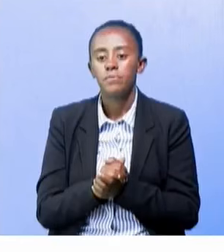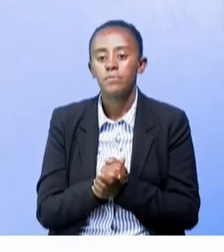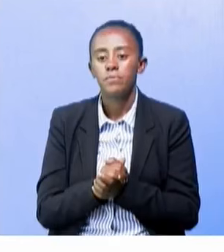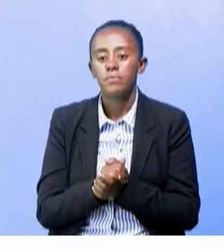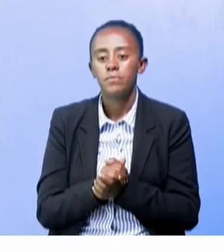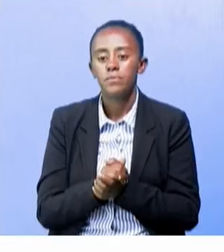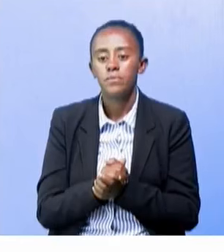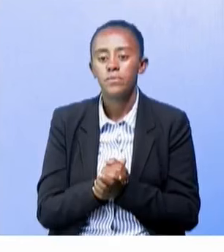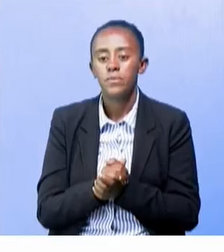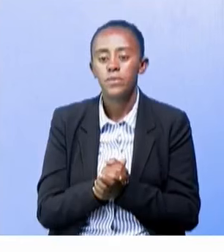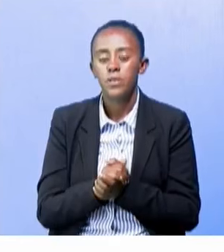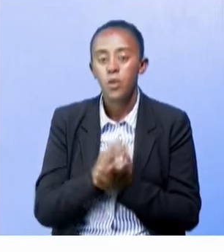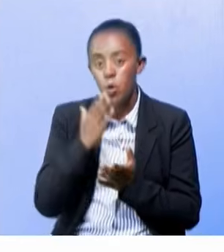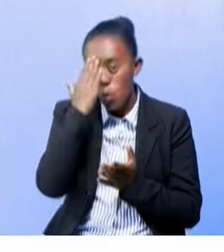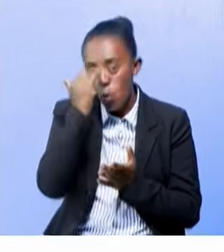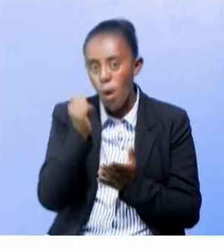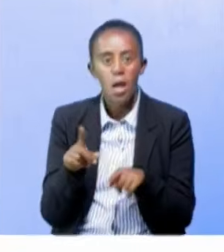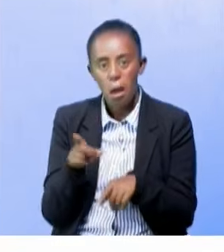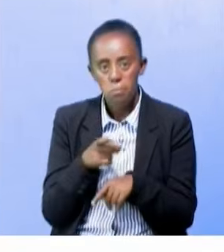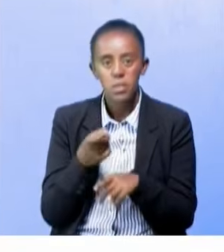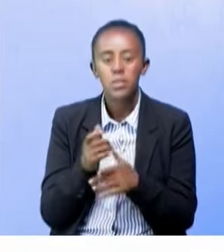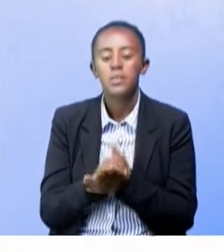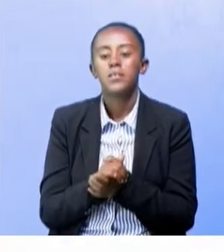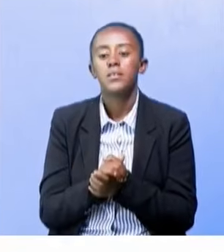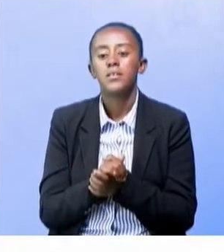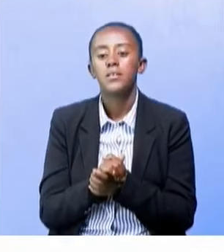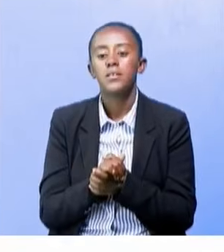why something happens